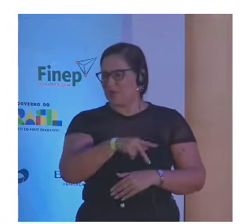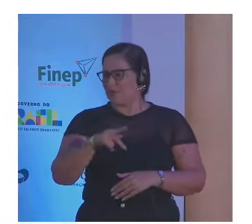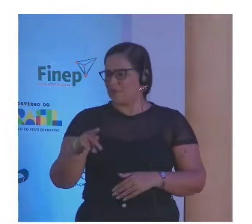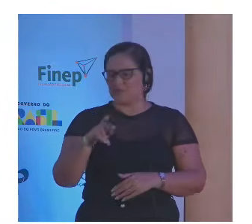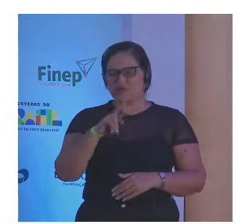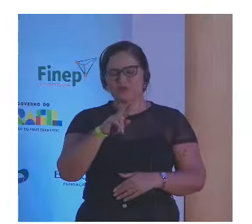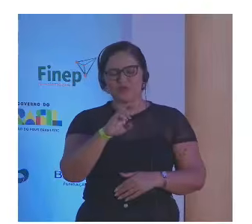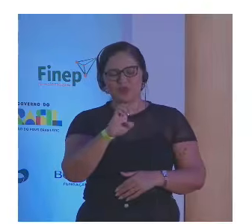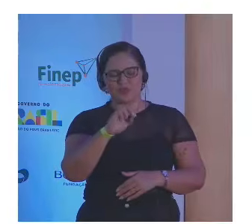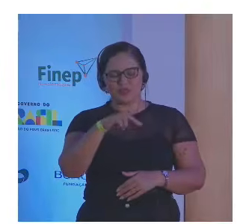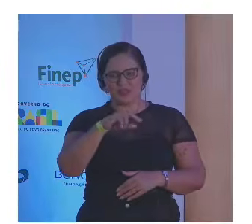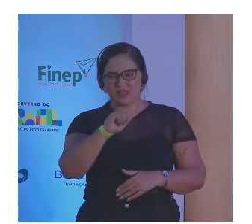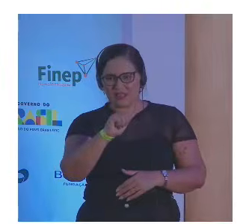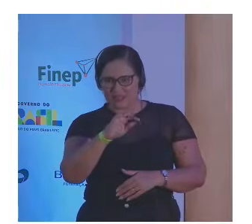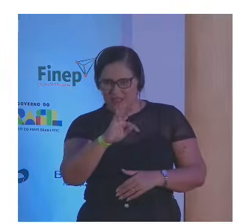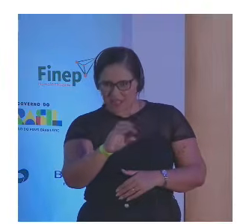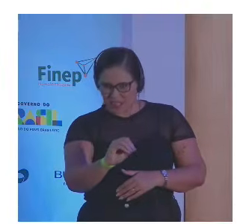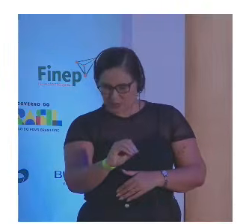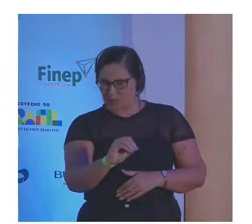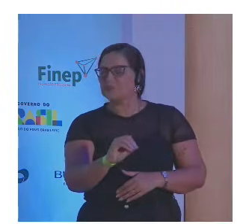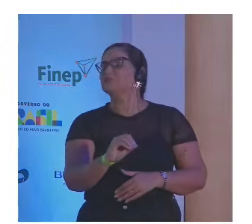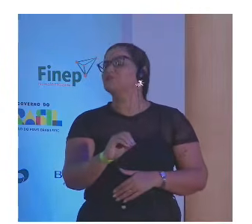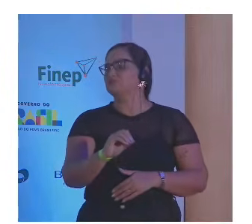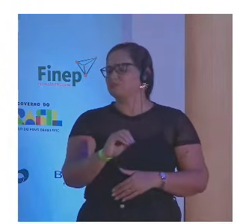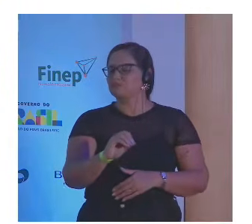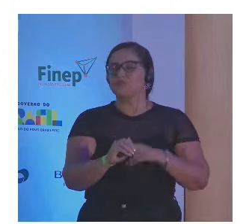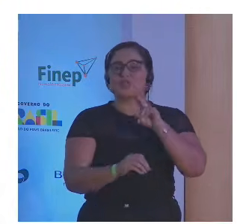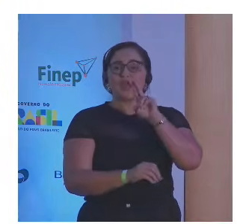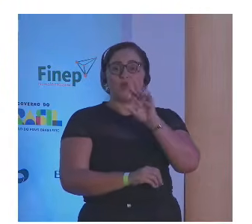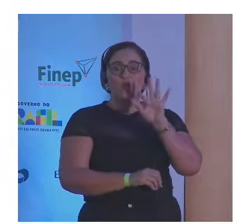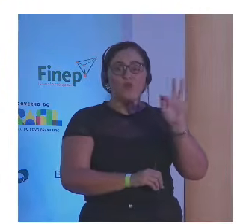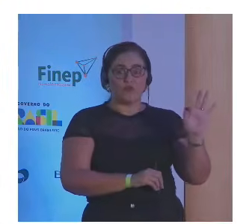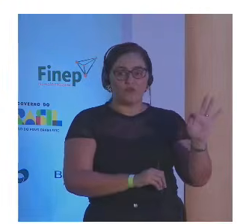Campello Cordeiro from UFI.